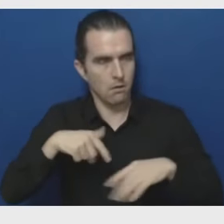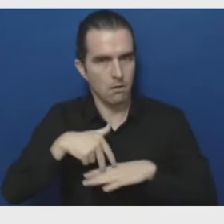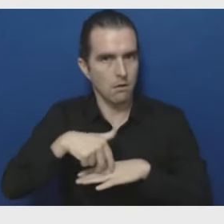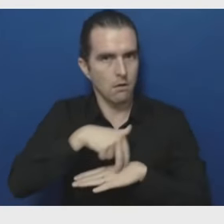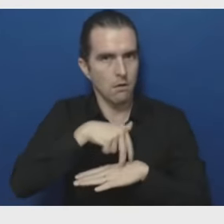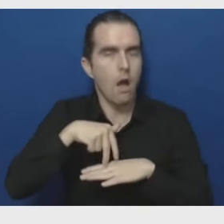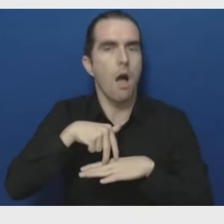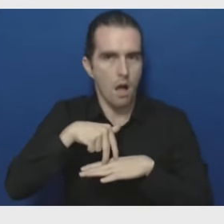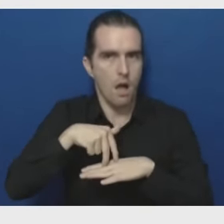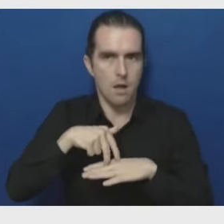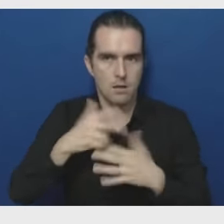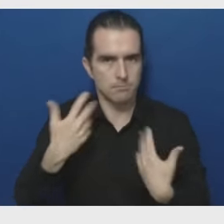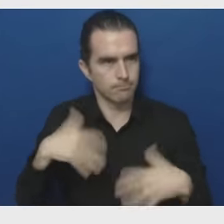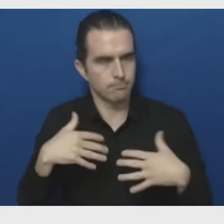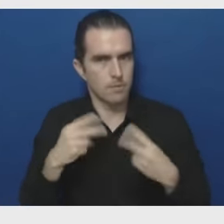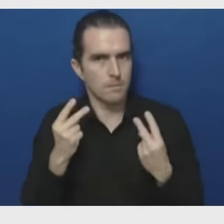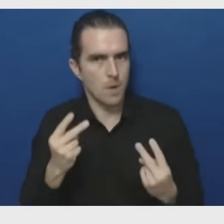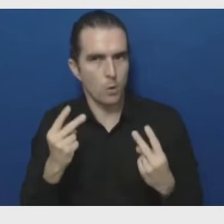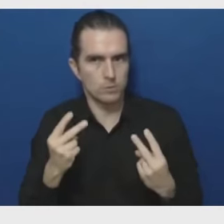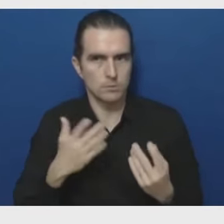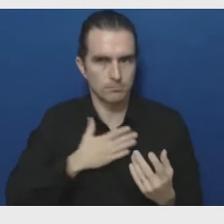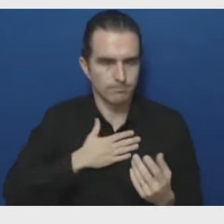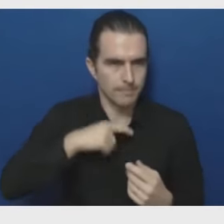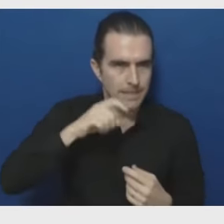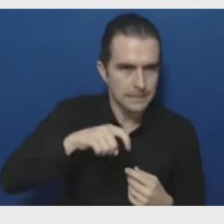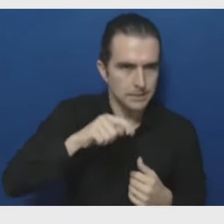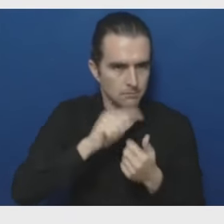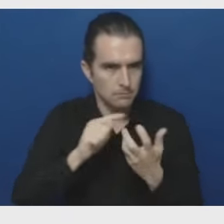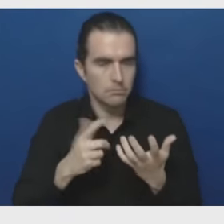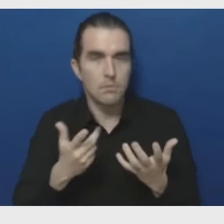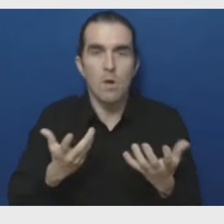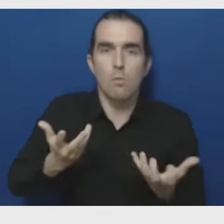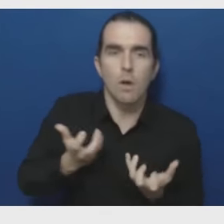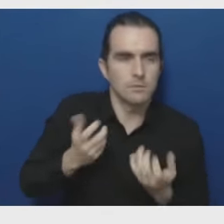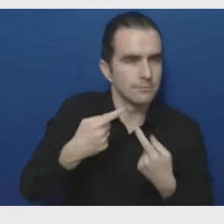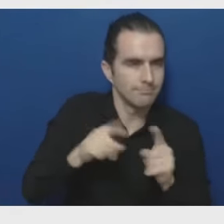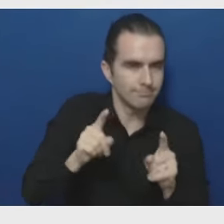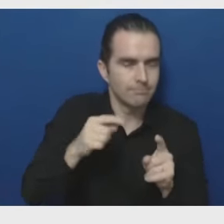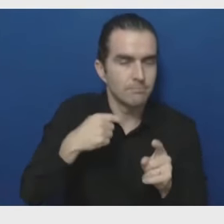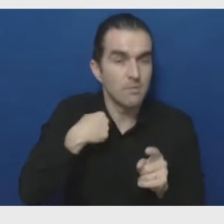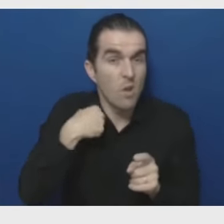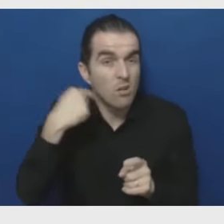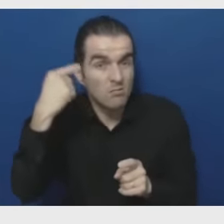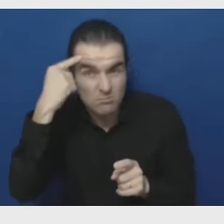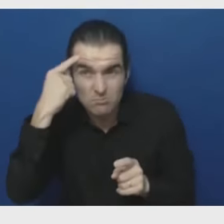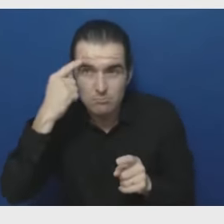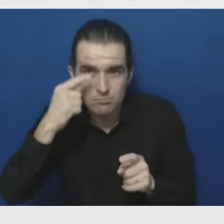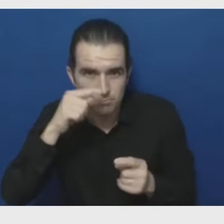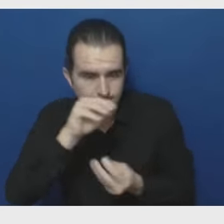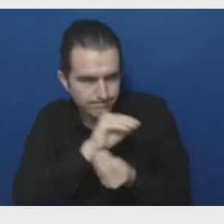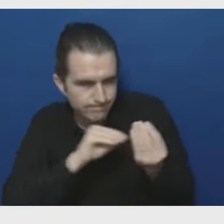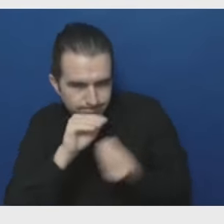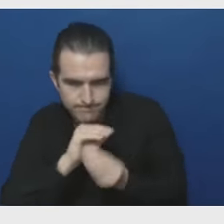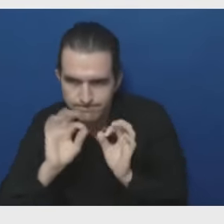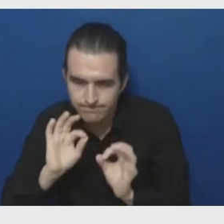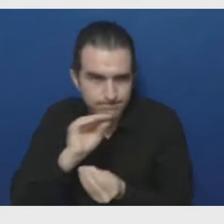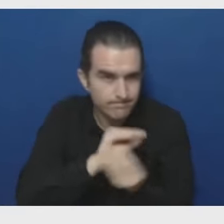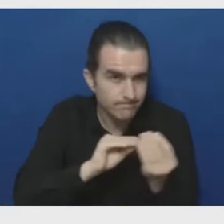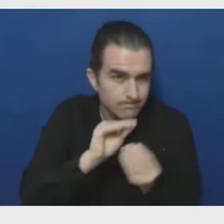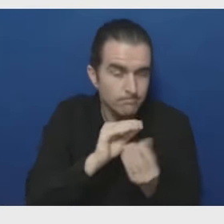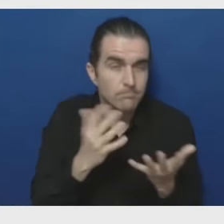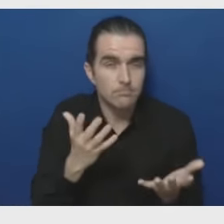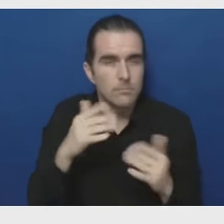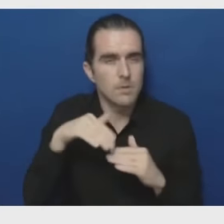in consumption. So I think a much more robust discussion about the visions, the different visions, the